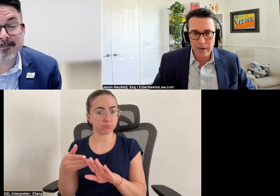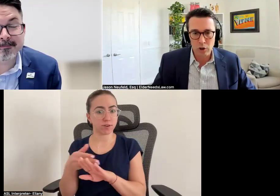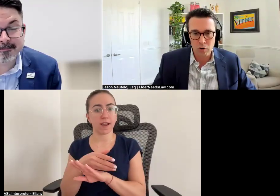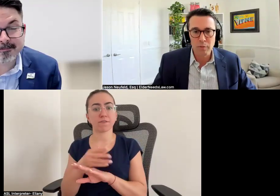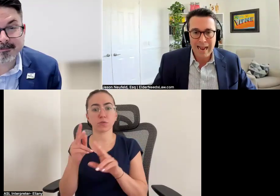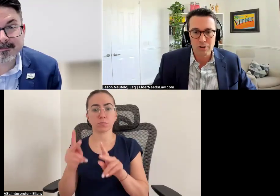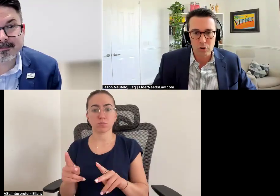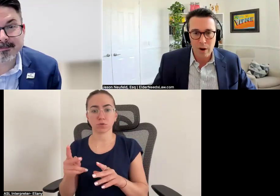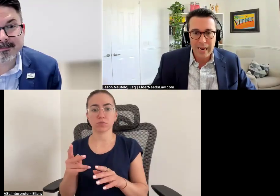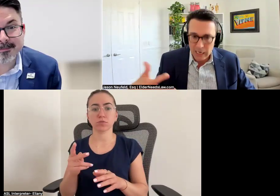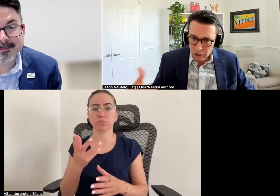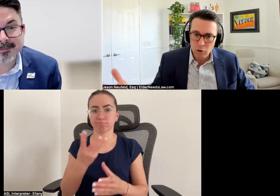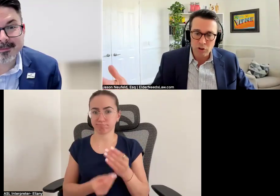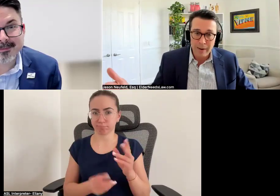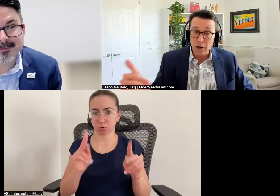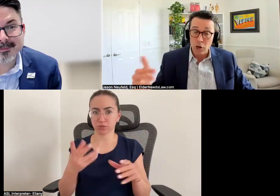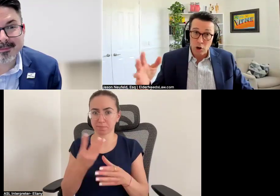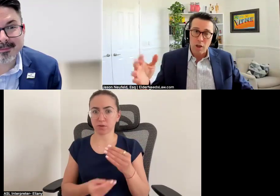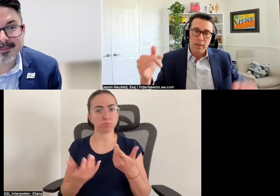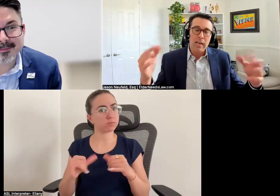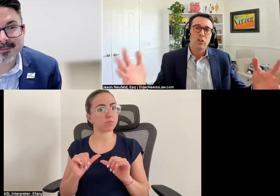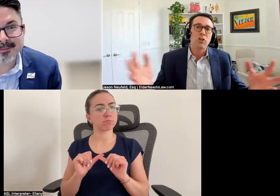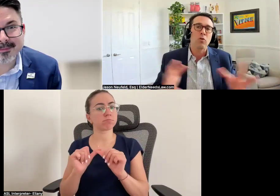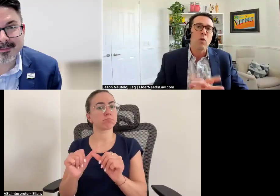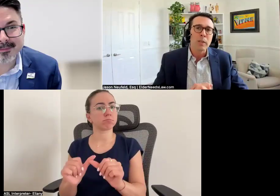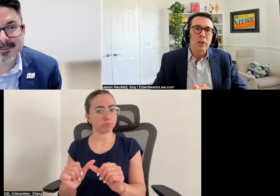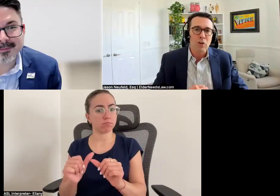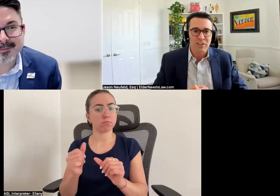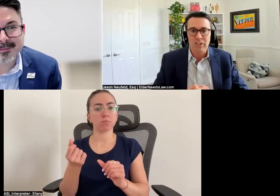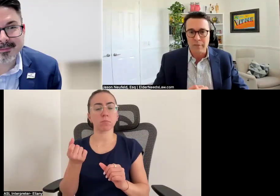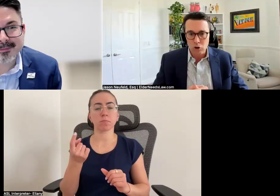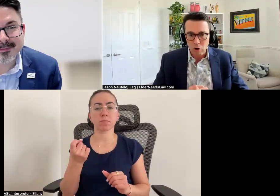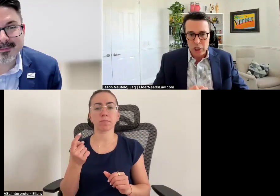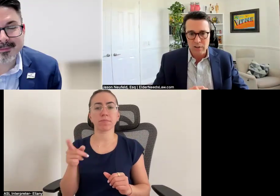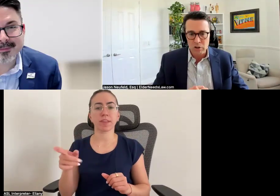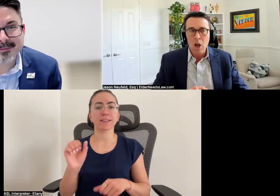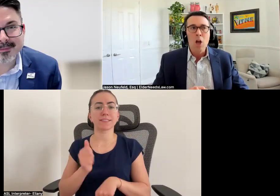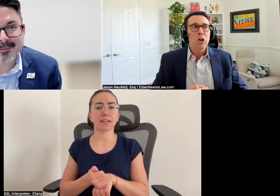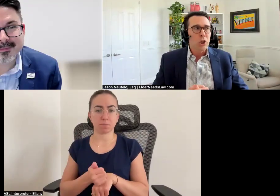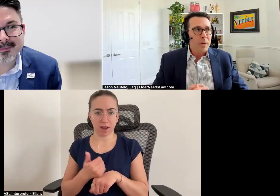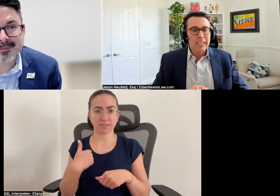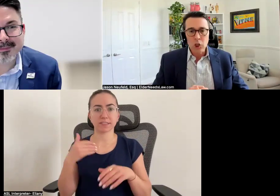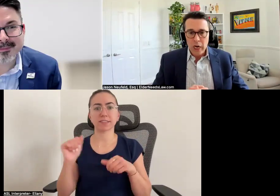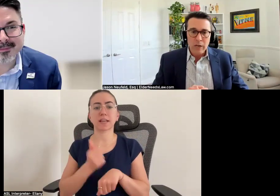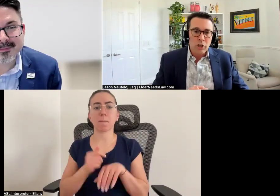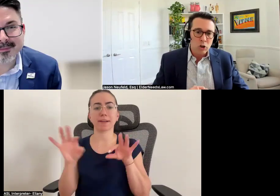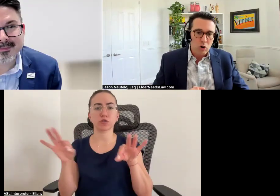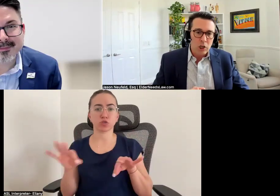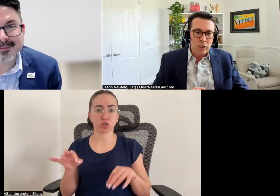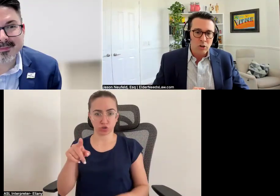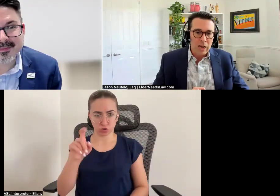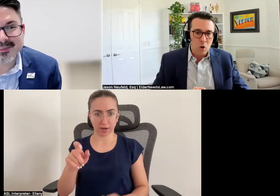person who created the trust passes away. It continues into being. And essentially, a revocable living trust is a set of instructions. You get to change